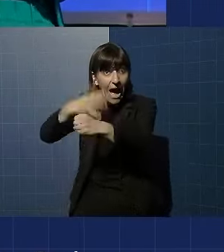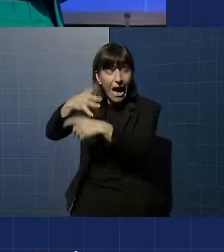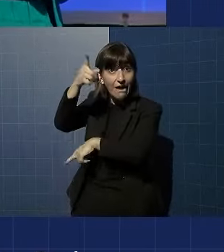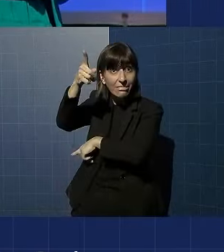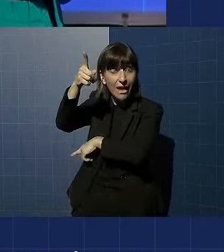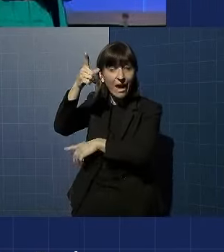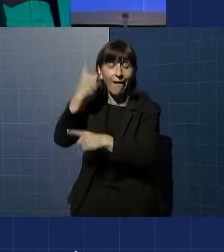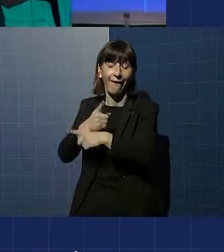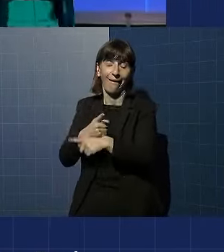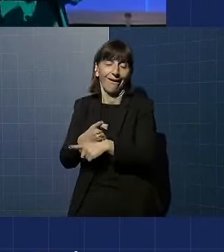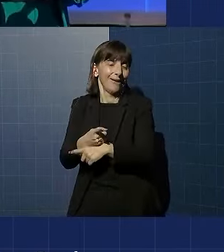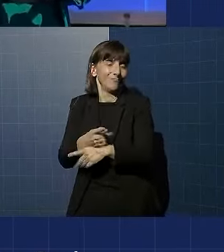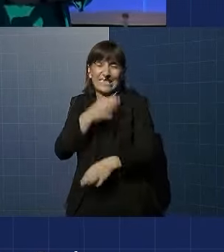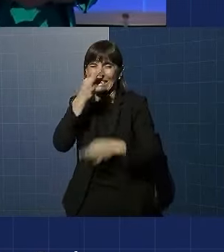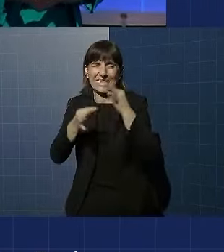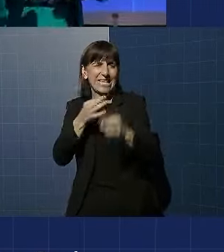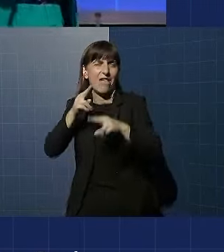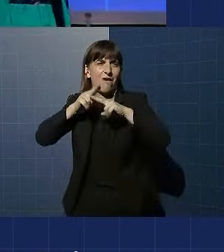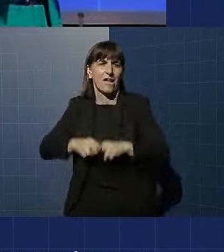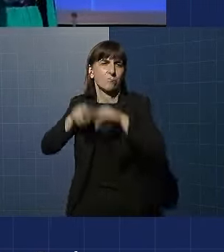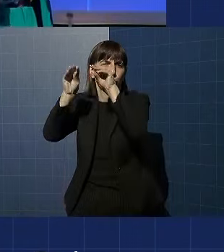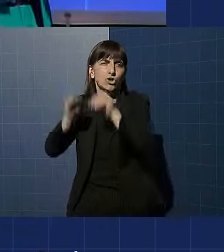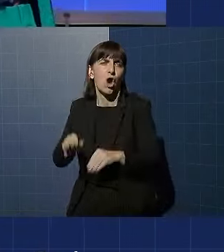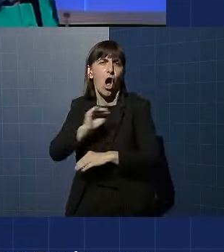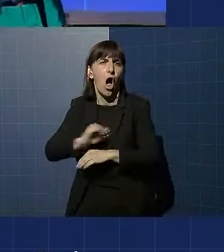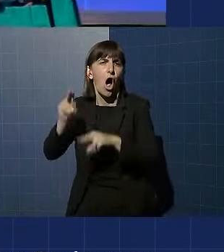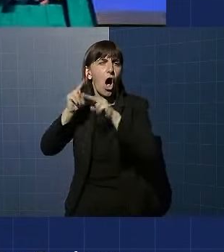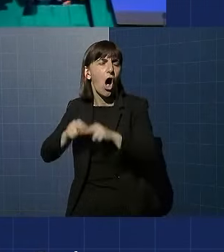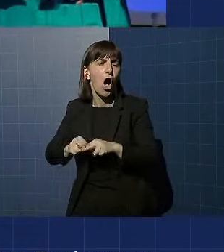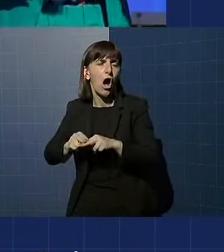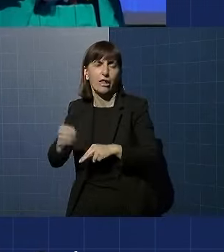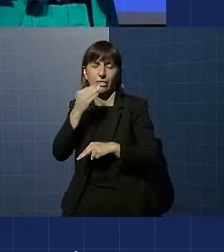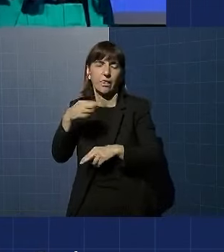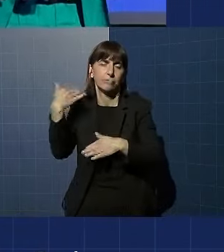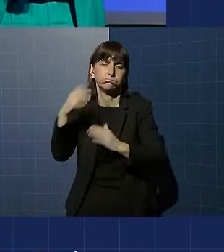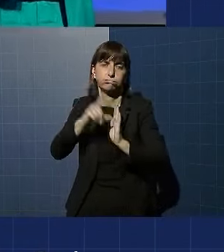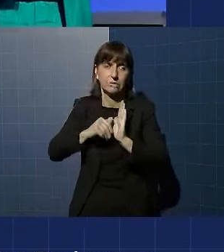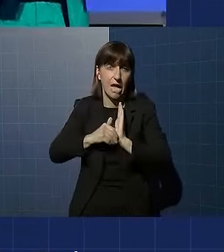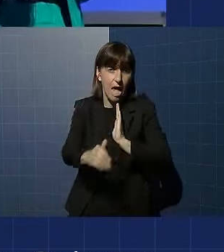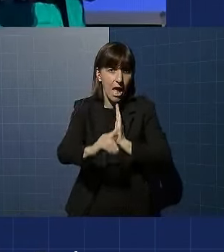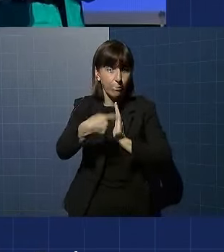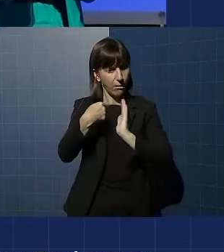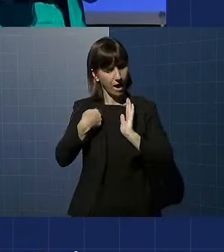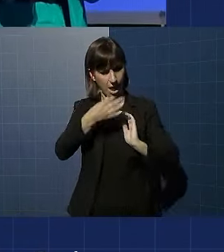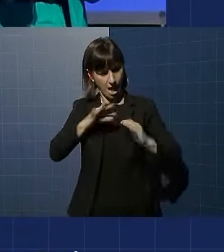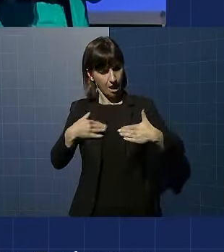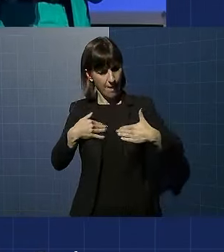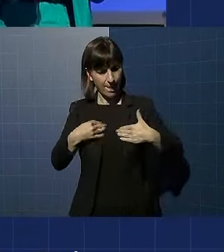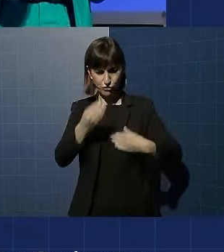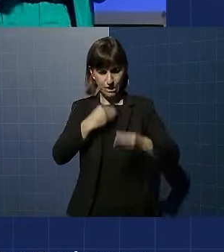keep its nutrients. And also that is not so straightforward. So we need to think of other tools and other mechanisms to optimize